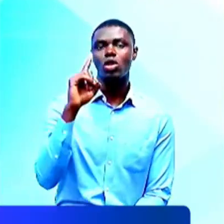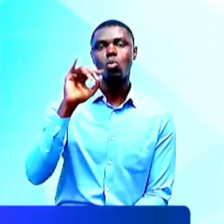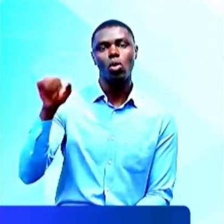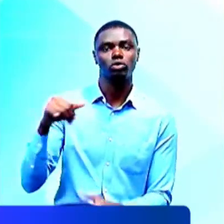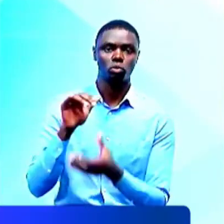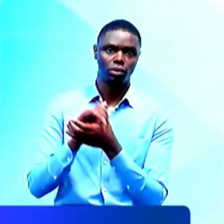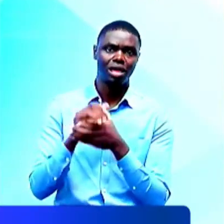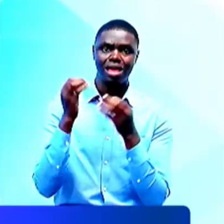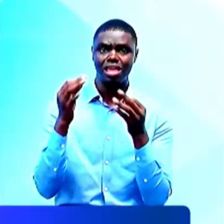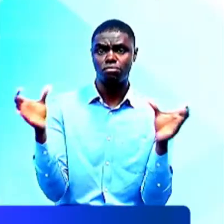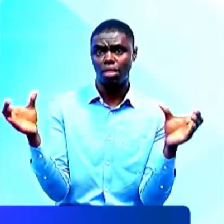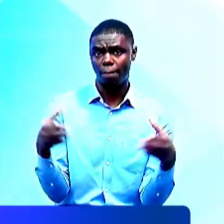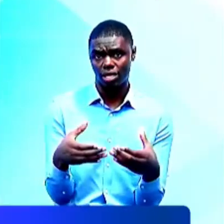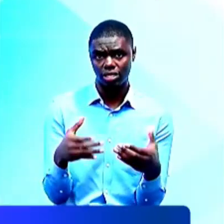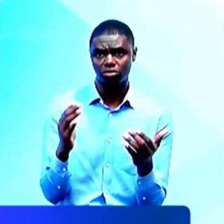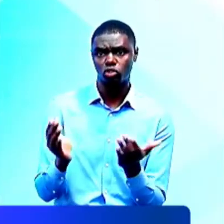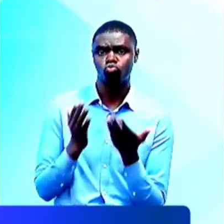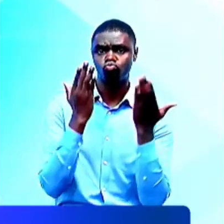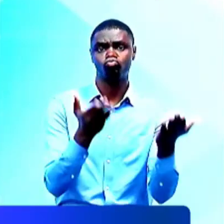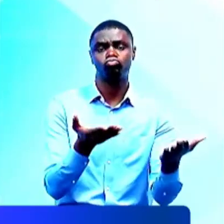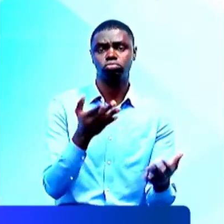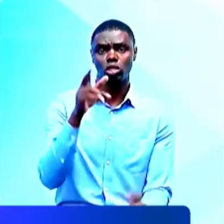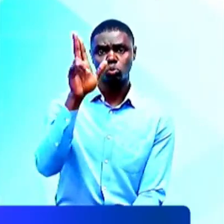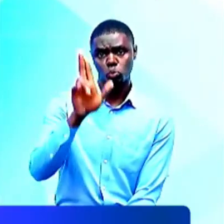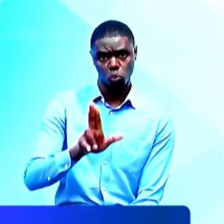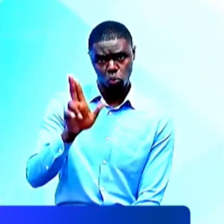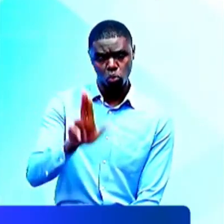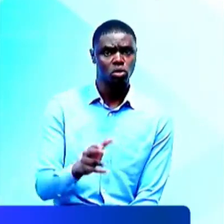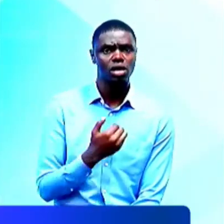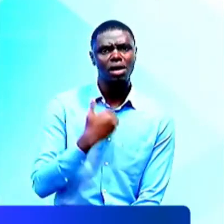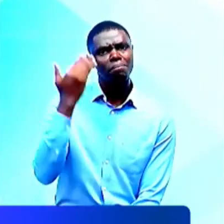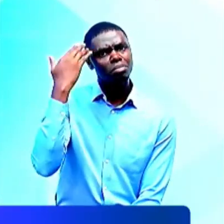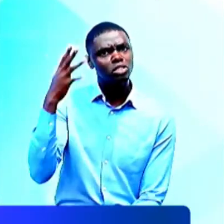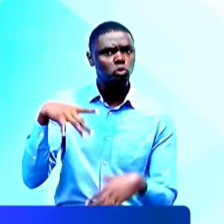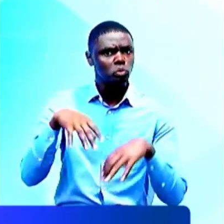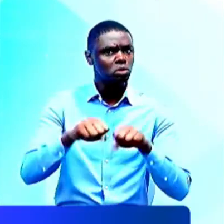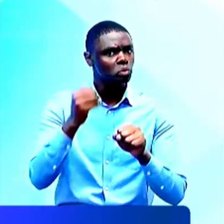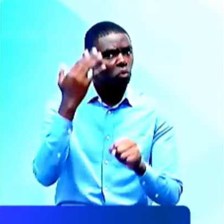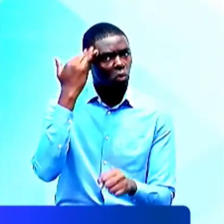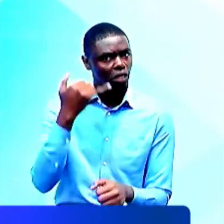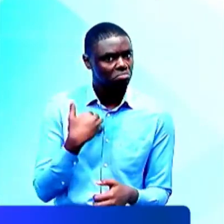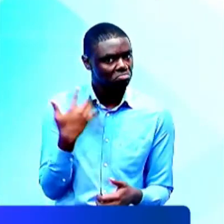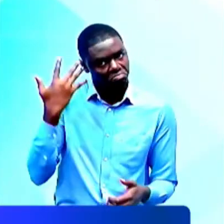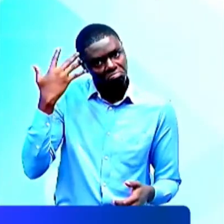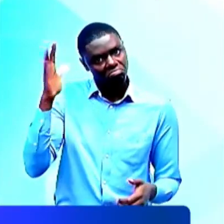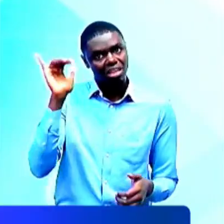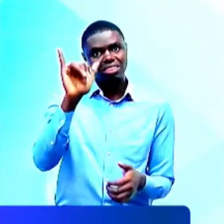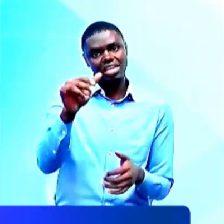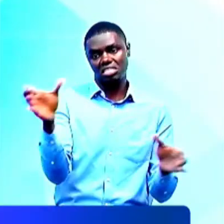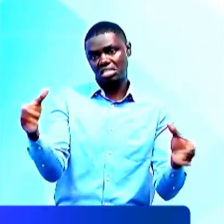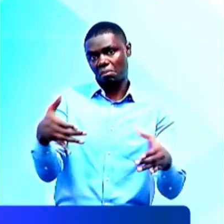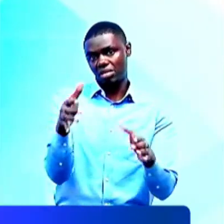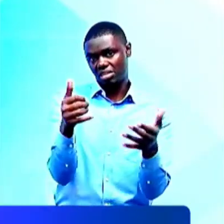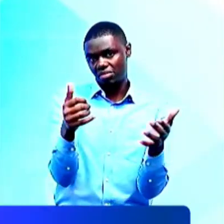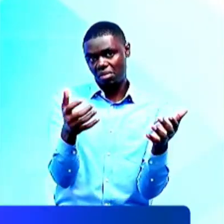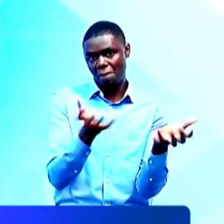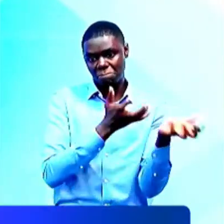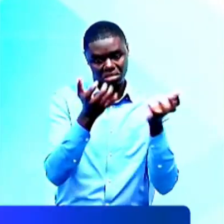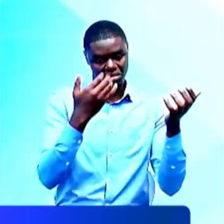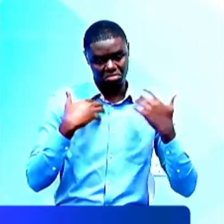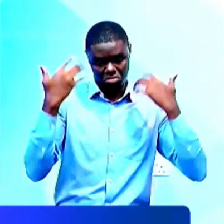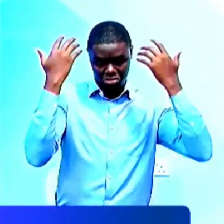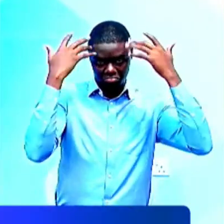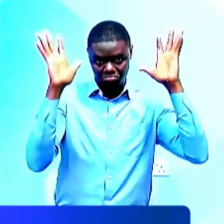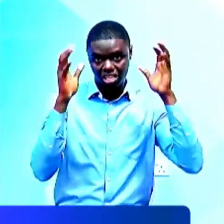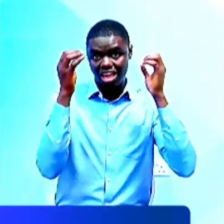So if the party is handed over to Uhuru Kenyatta, I don't know why they took it. That is their party affairs. I don't know why they took it. But